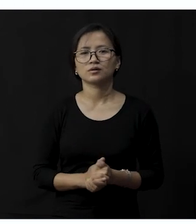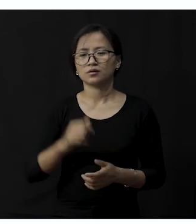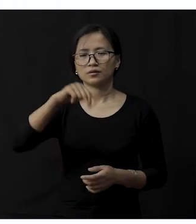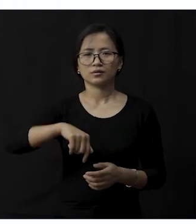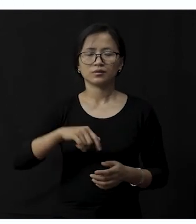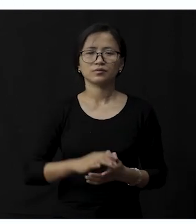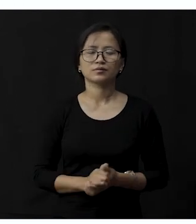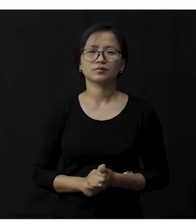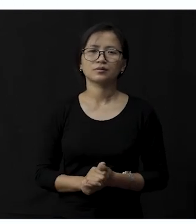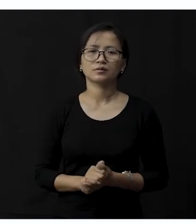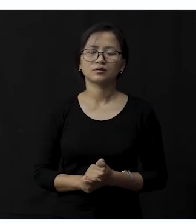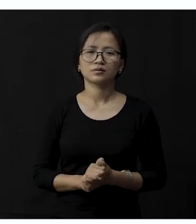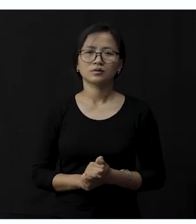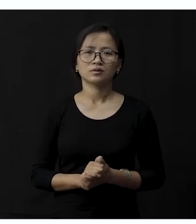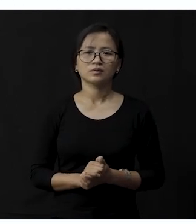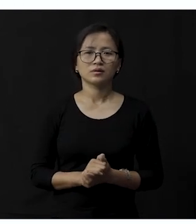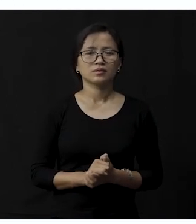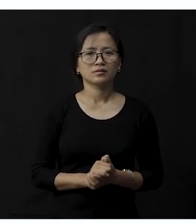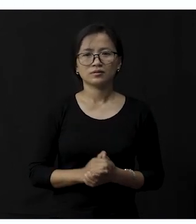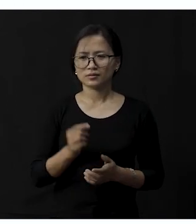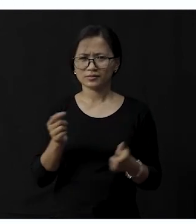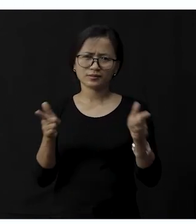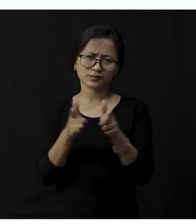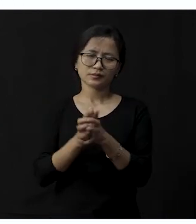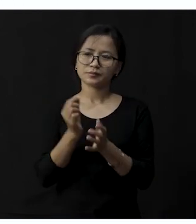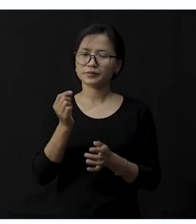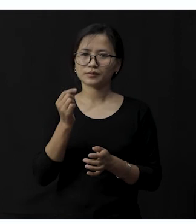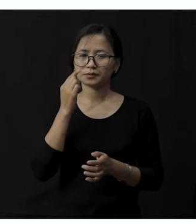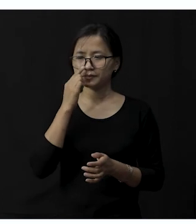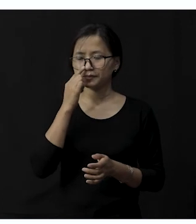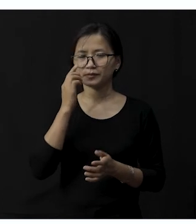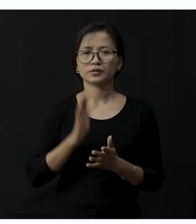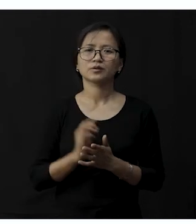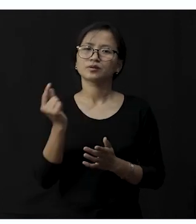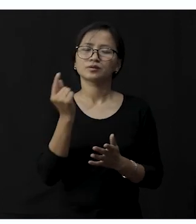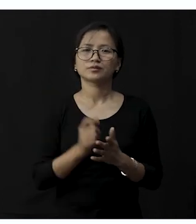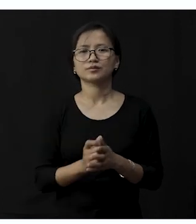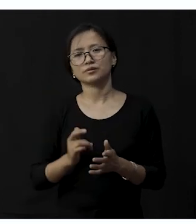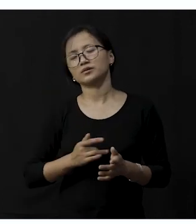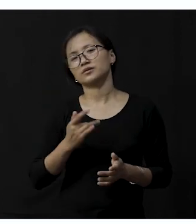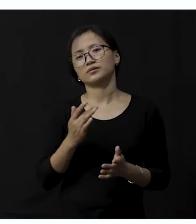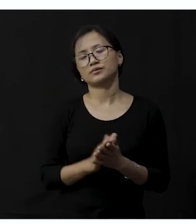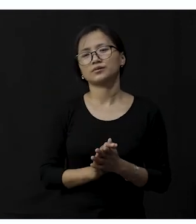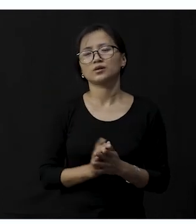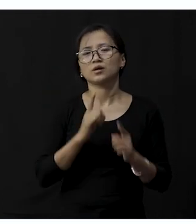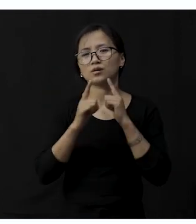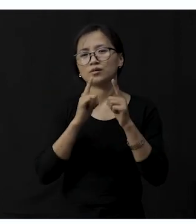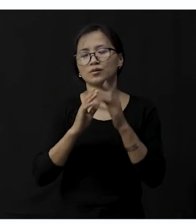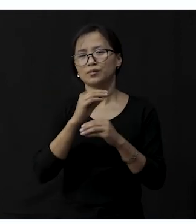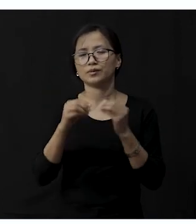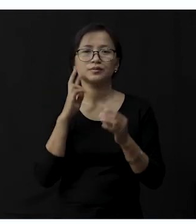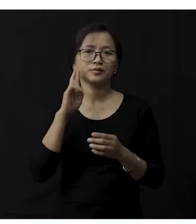are. And this is a little girl, and we are going to use adjectives to describe her. So the first